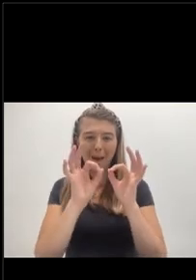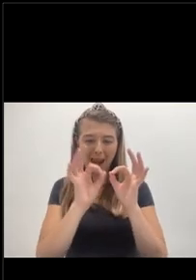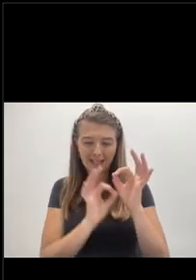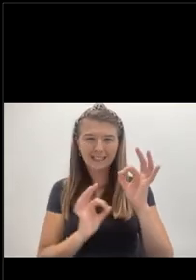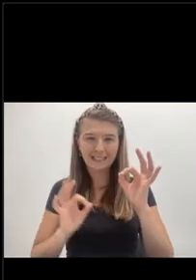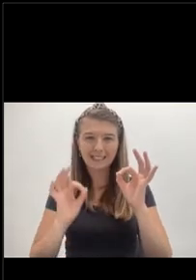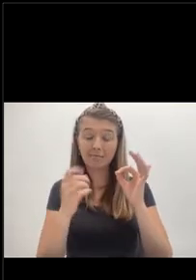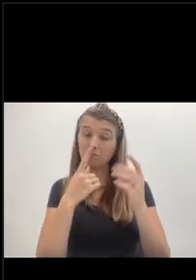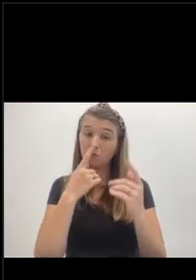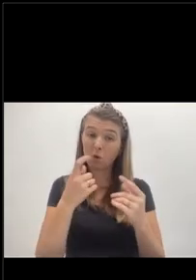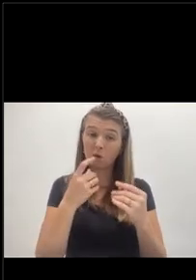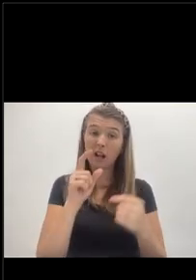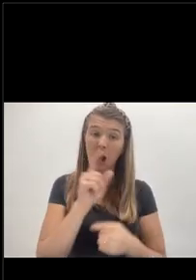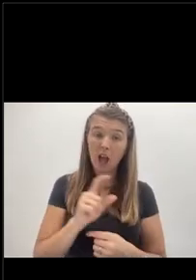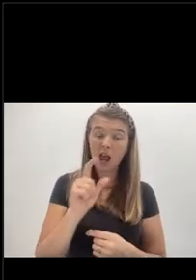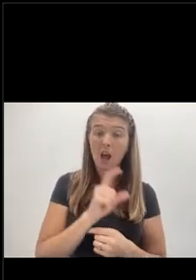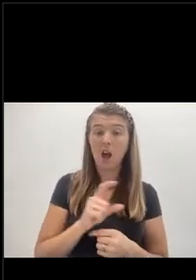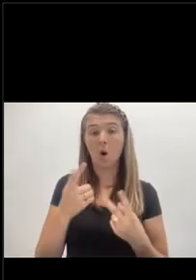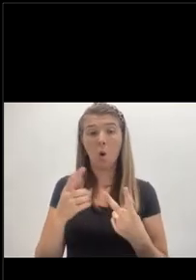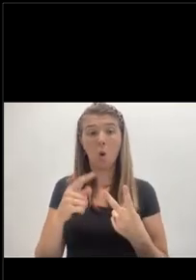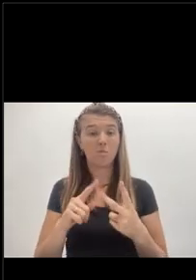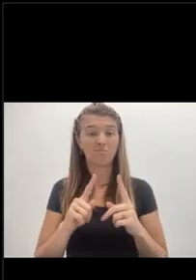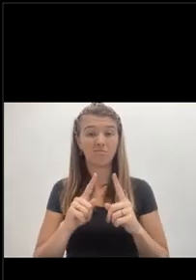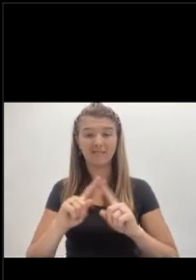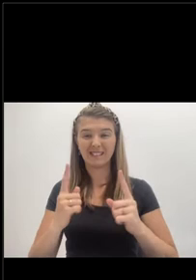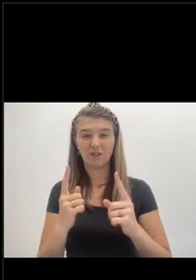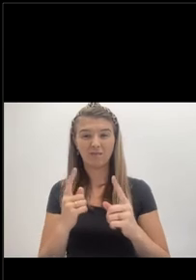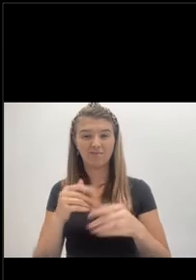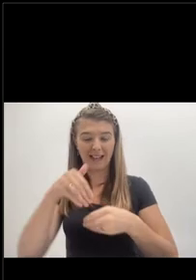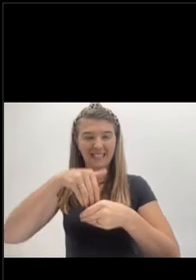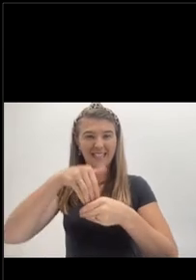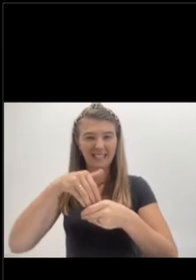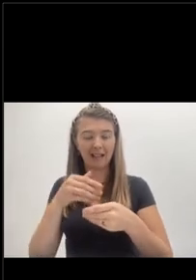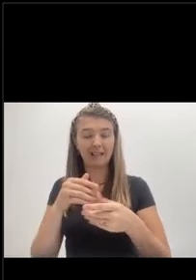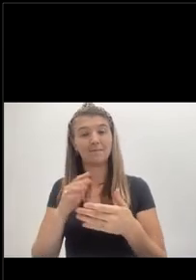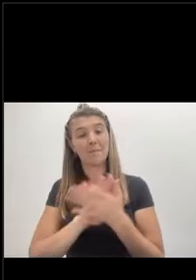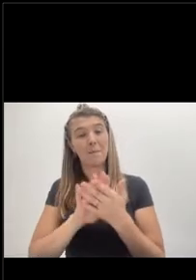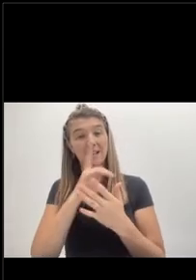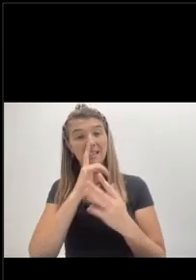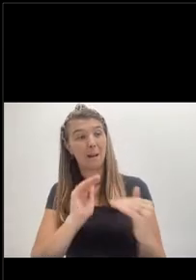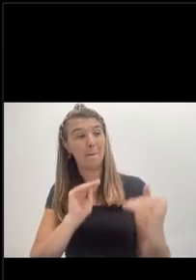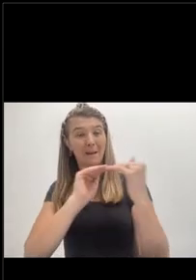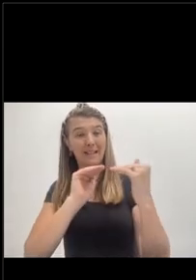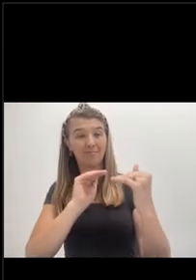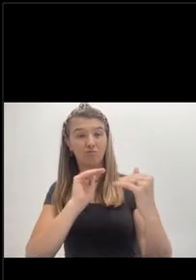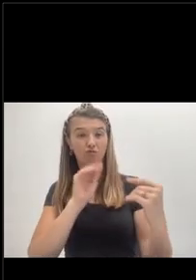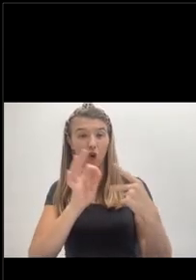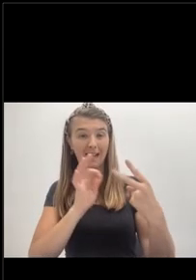have particular additives included there to meet a requirement for injection molders and extruders around the